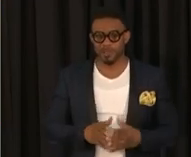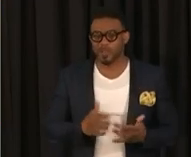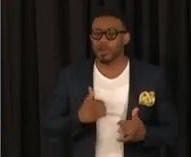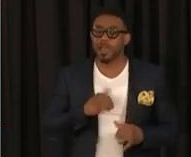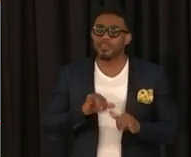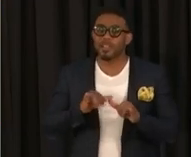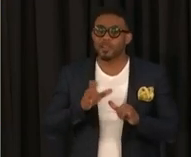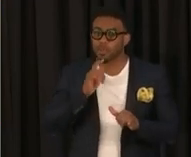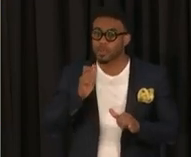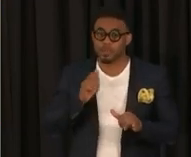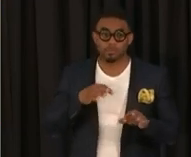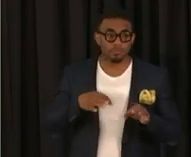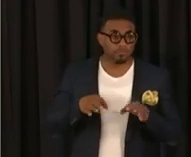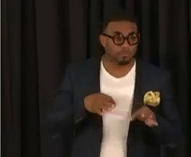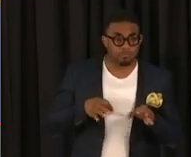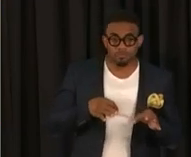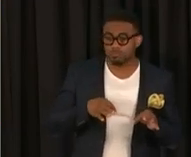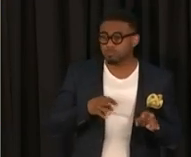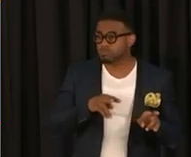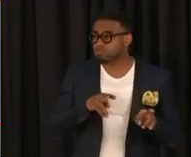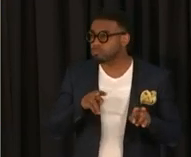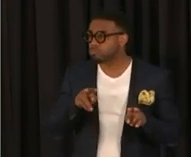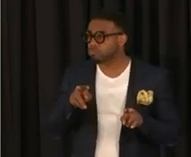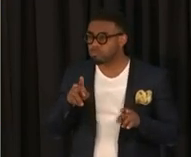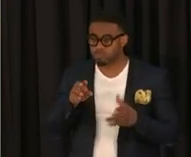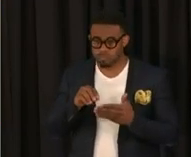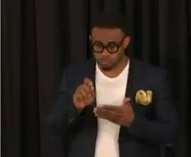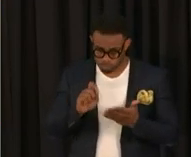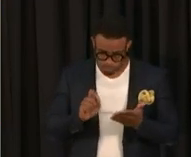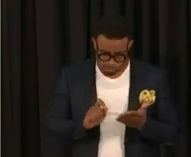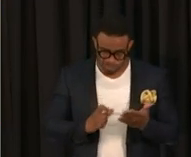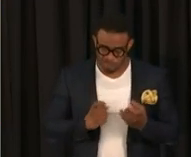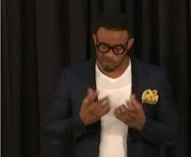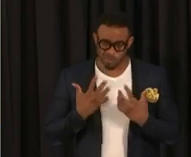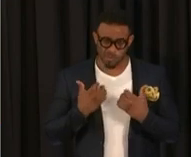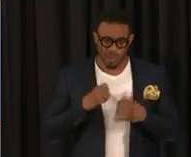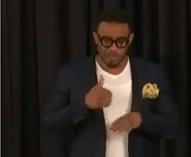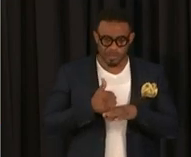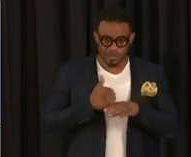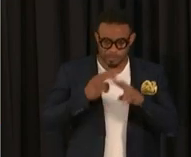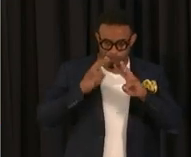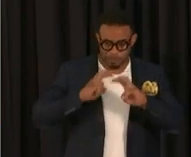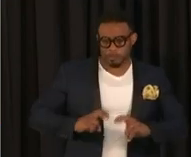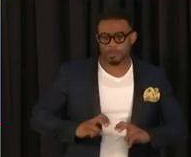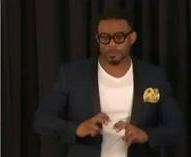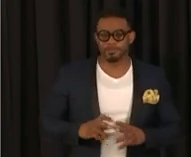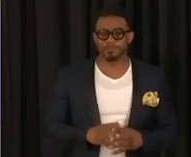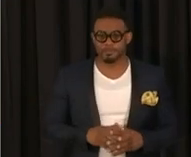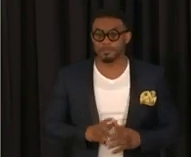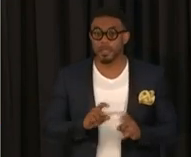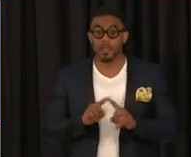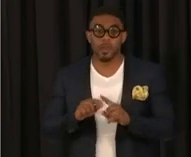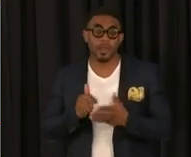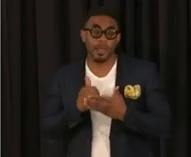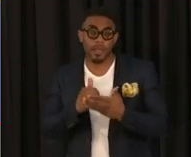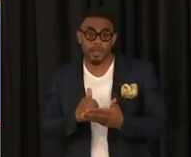But we have engineers who can walk through there and give you a very, very strong set of diagnostics that can also help you. And